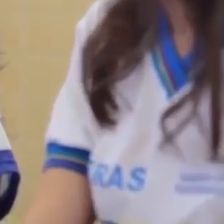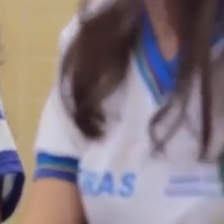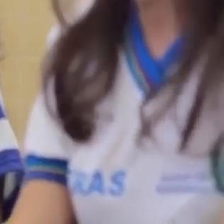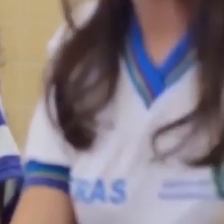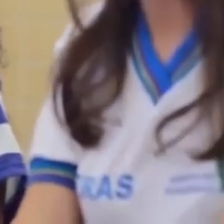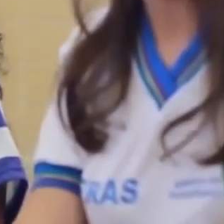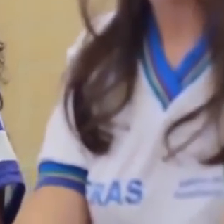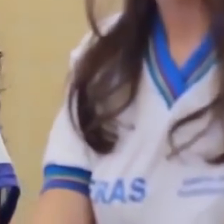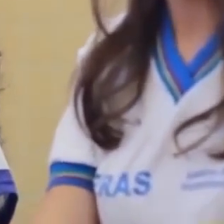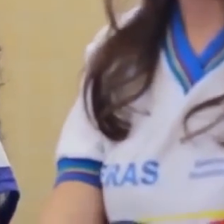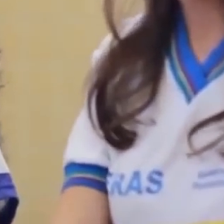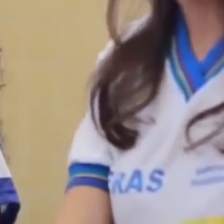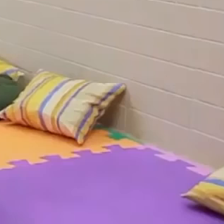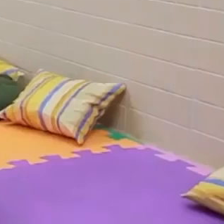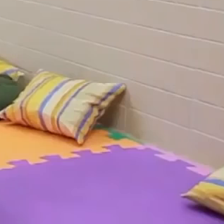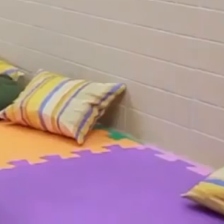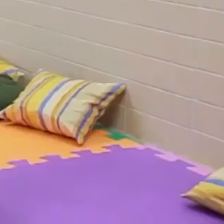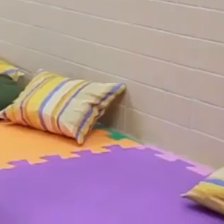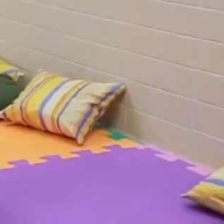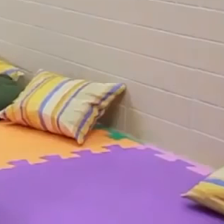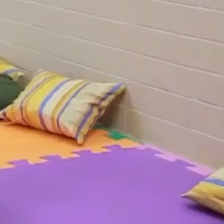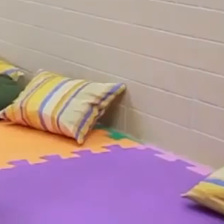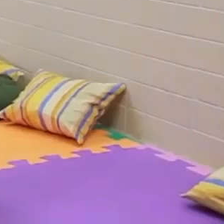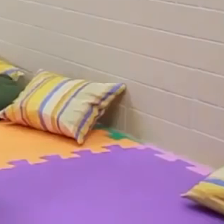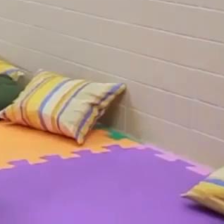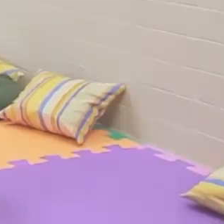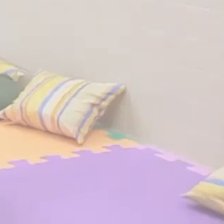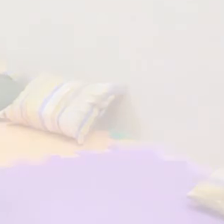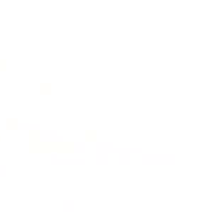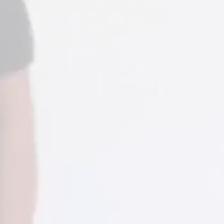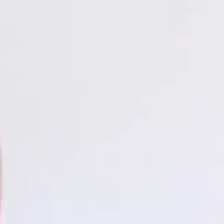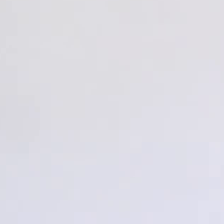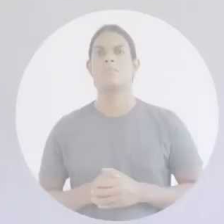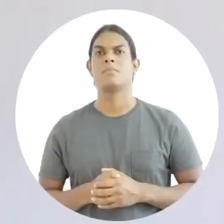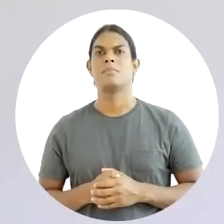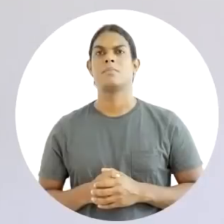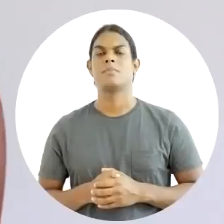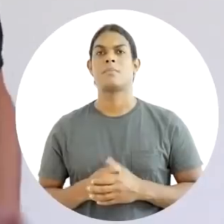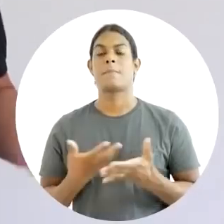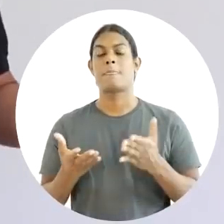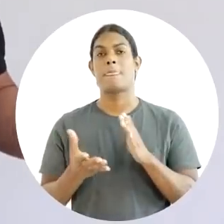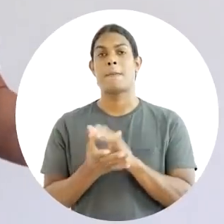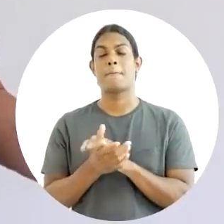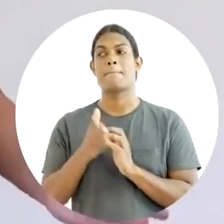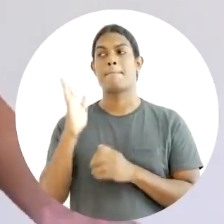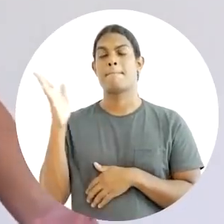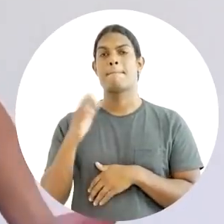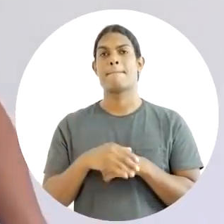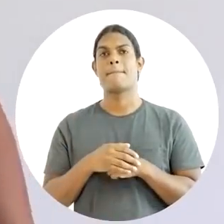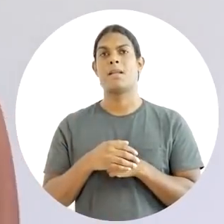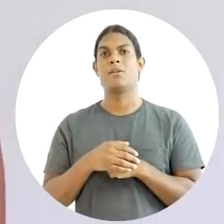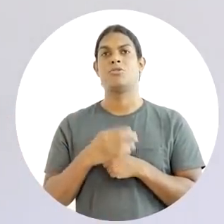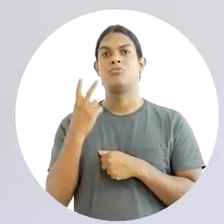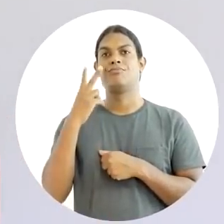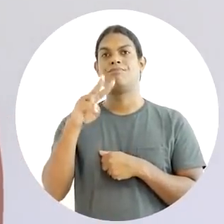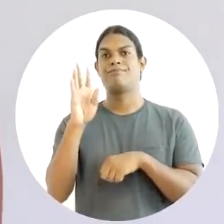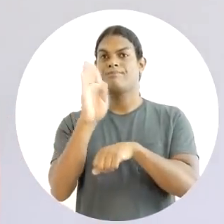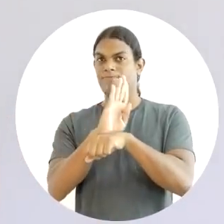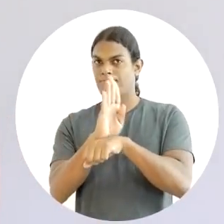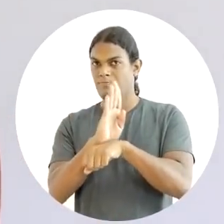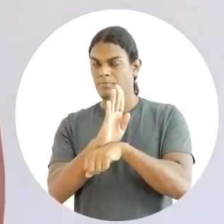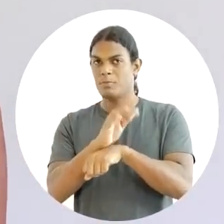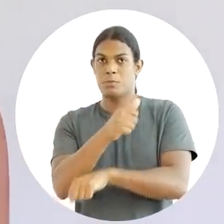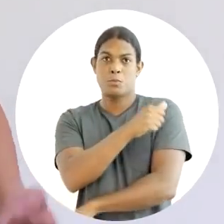true. Okay, Okay. thank you. Thank you. You're welcome. Bem, como nós podemos ver com esses alunos que participaram aqui da